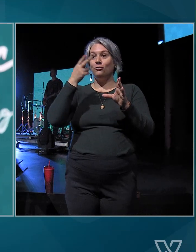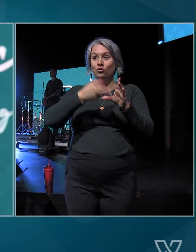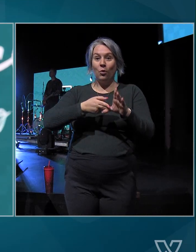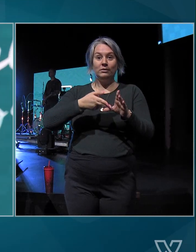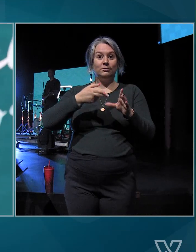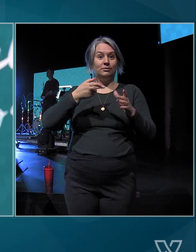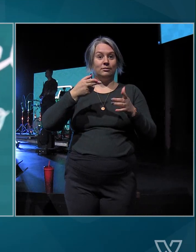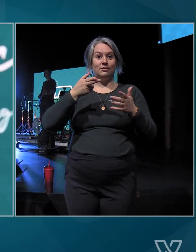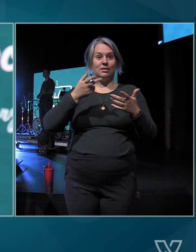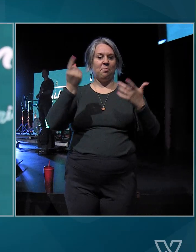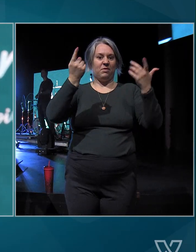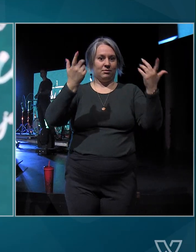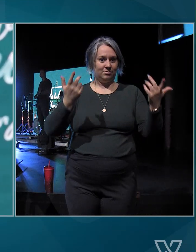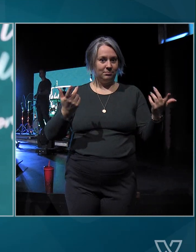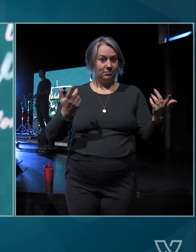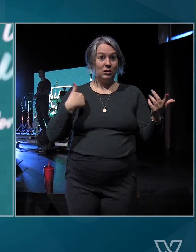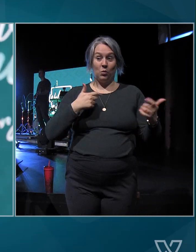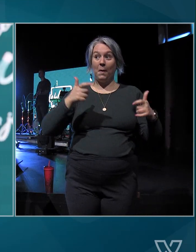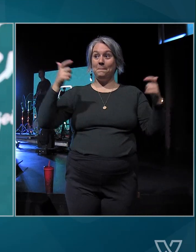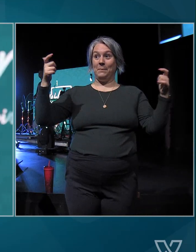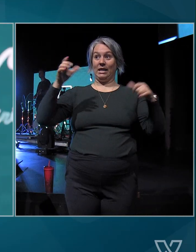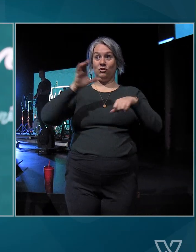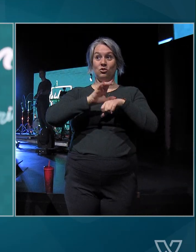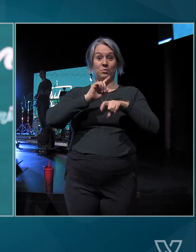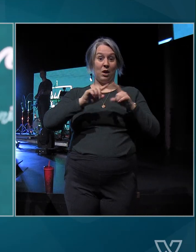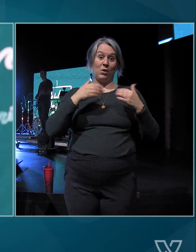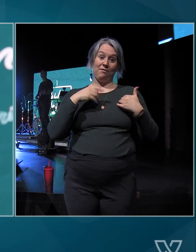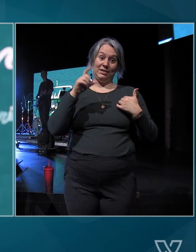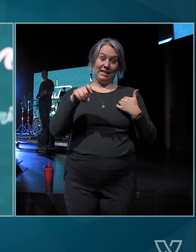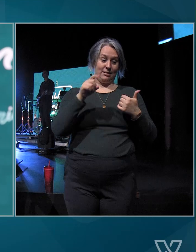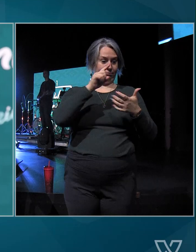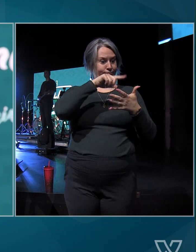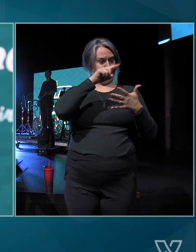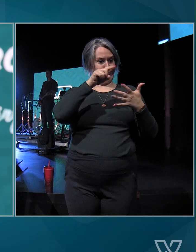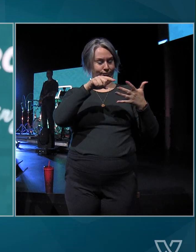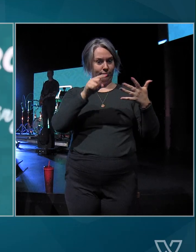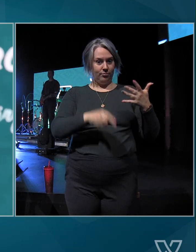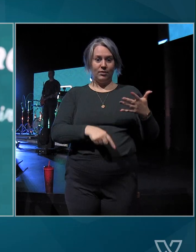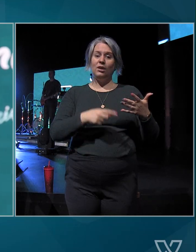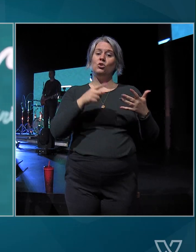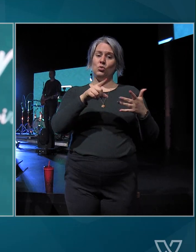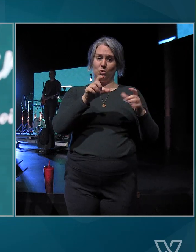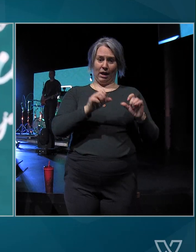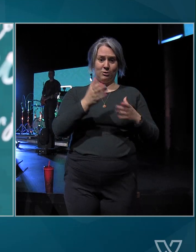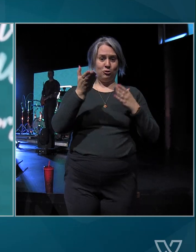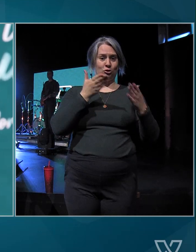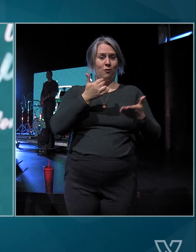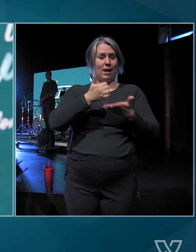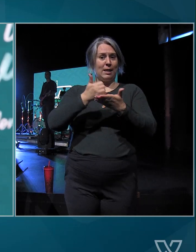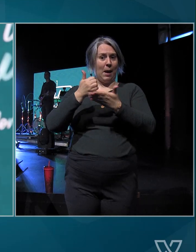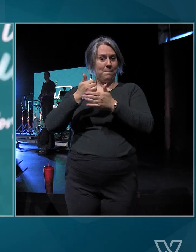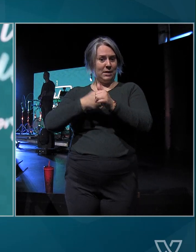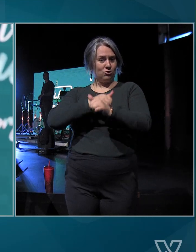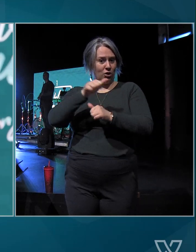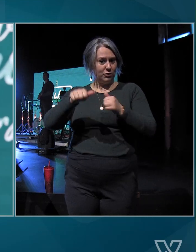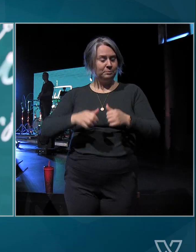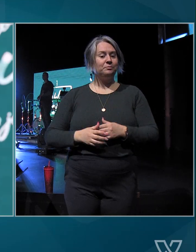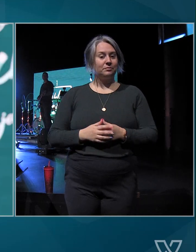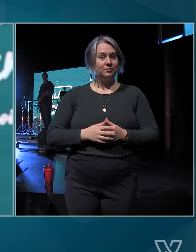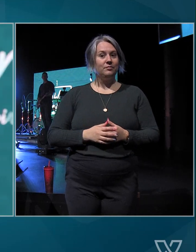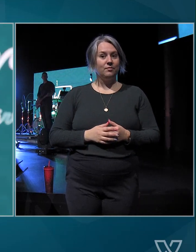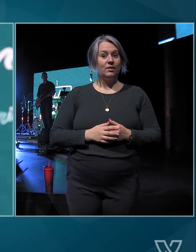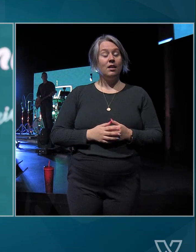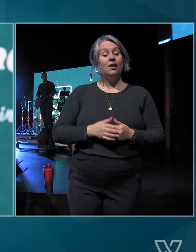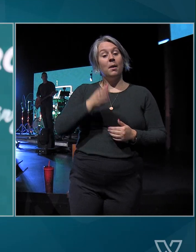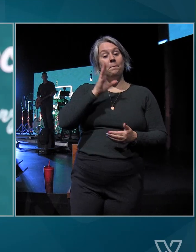There are, believe it or not, we're a big church, but we have needs. And there are plenty of opportunities to start serving. God might be calling your